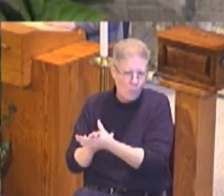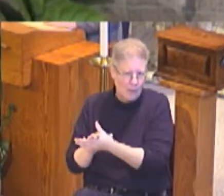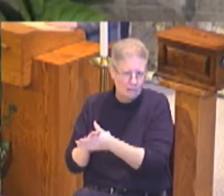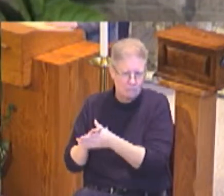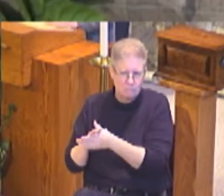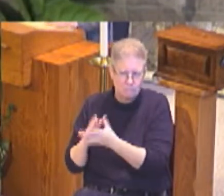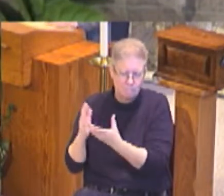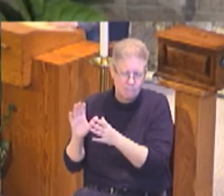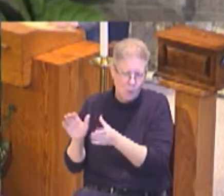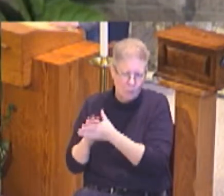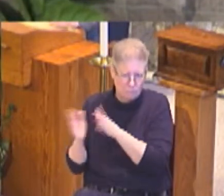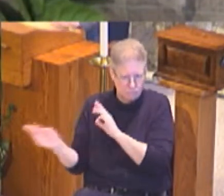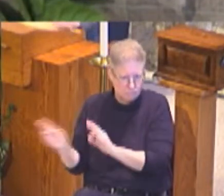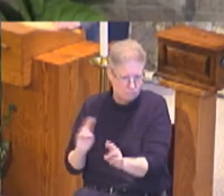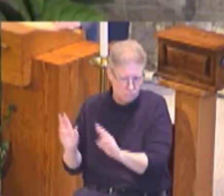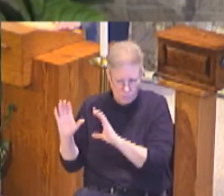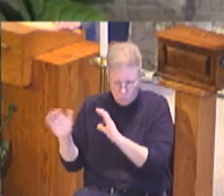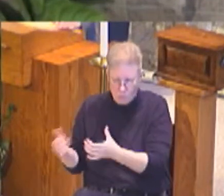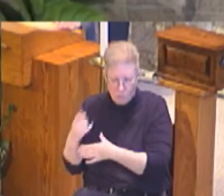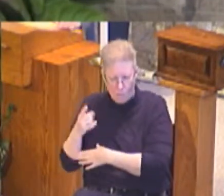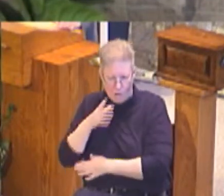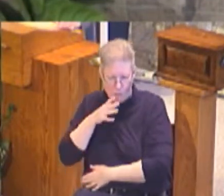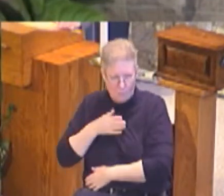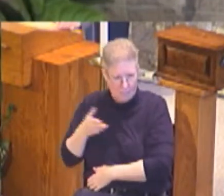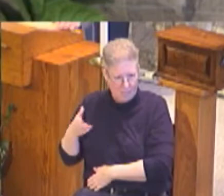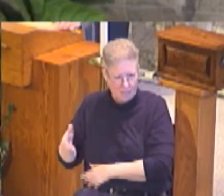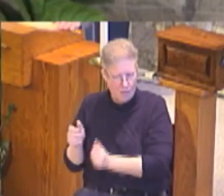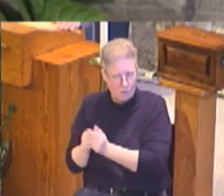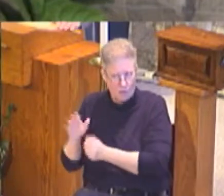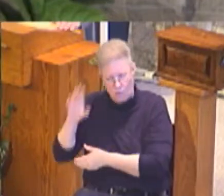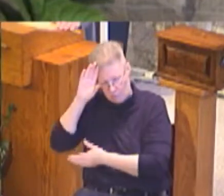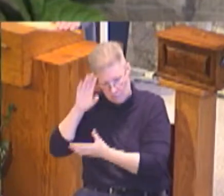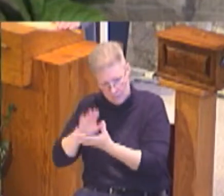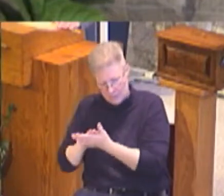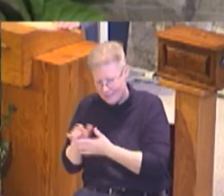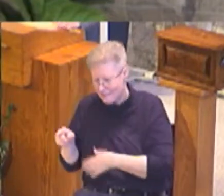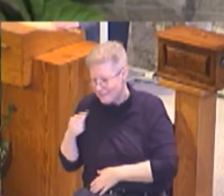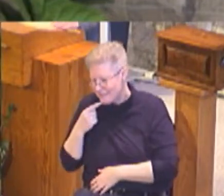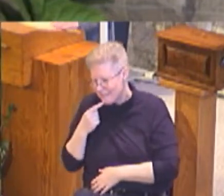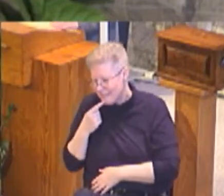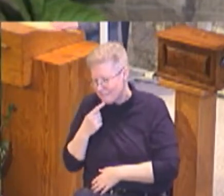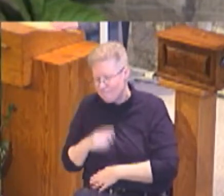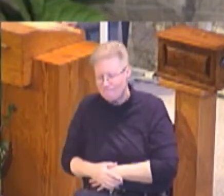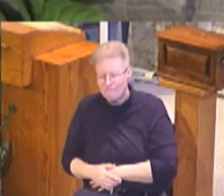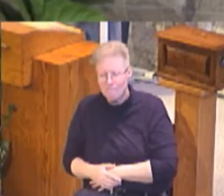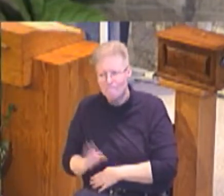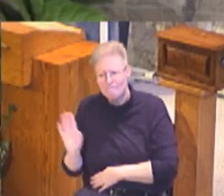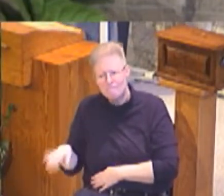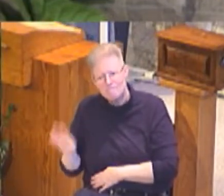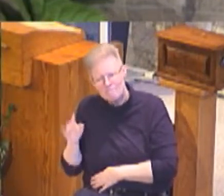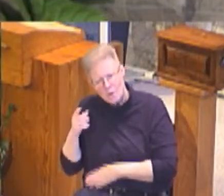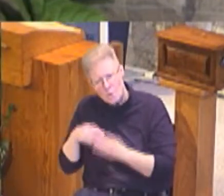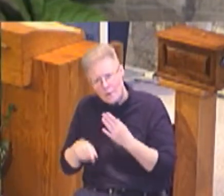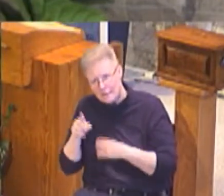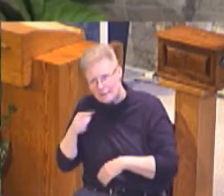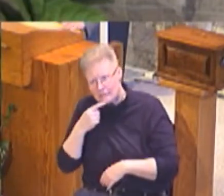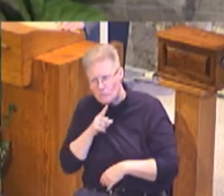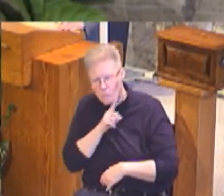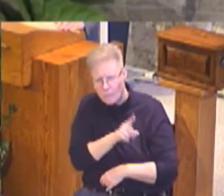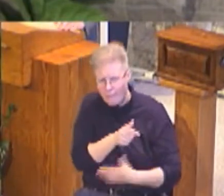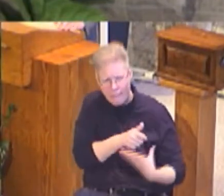of the women who had been there with her husband told him that what he had said had been really helpful to